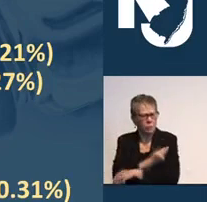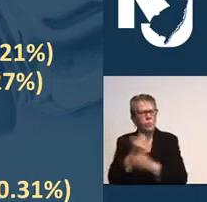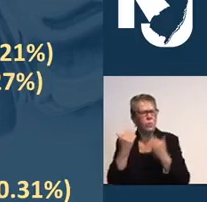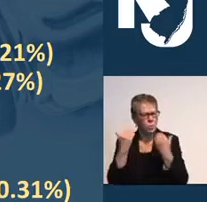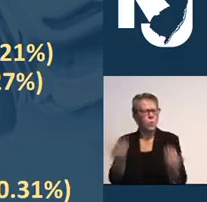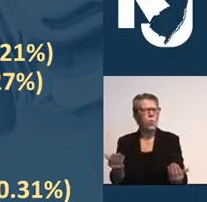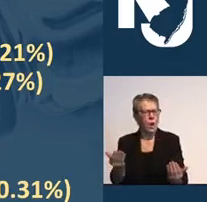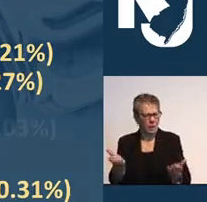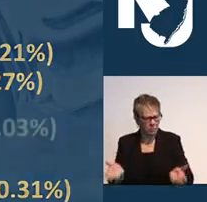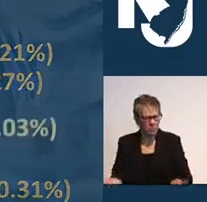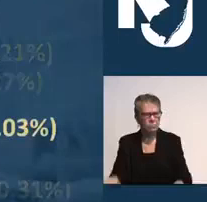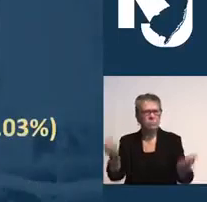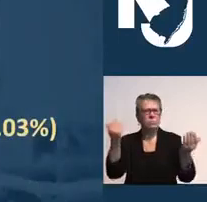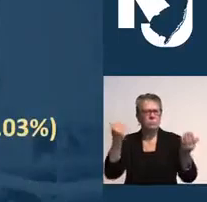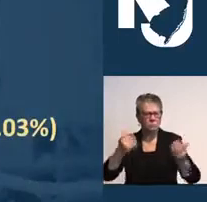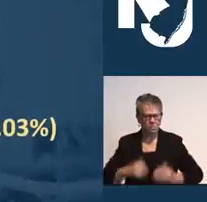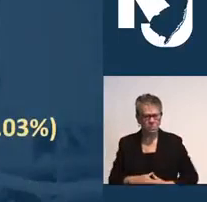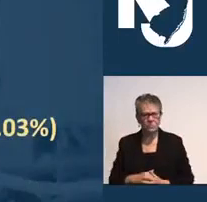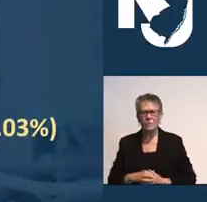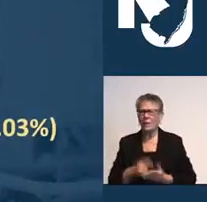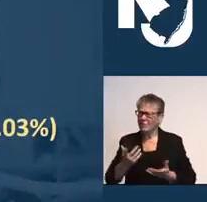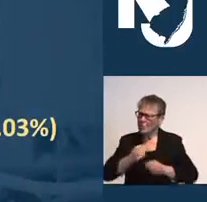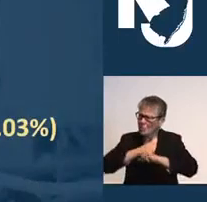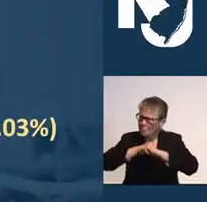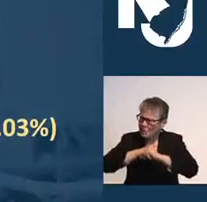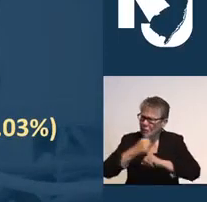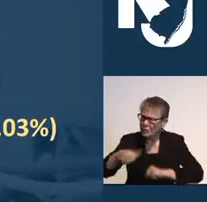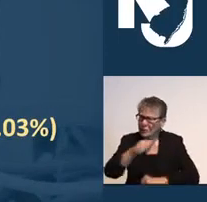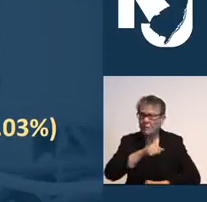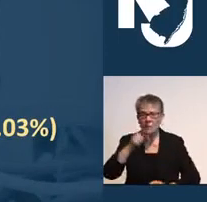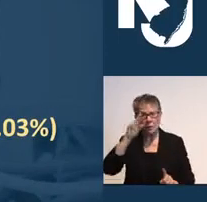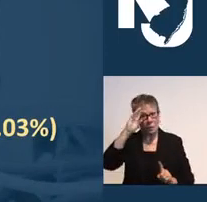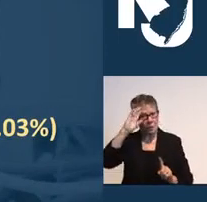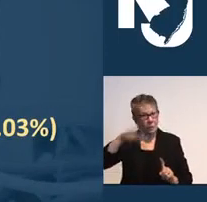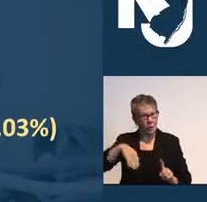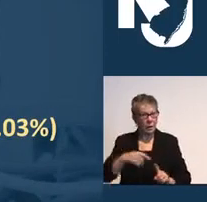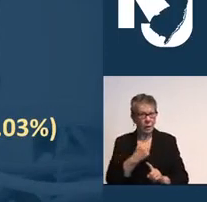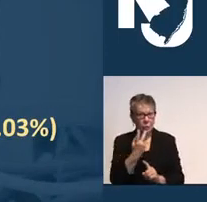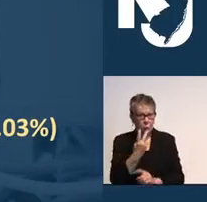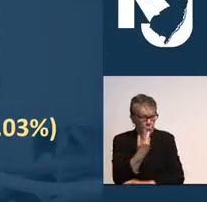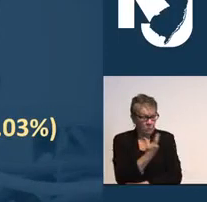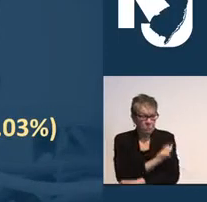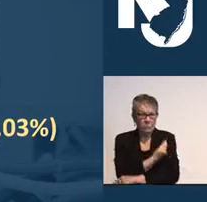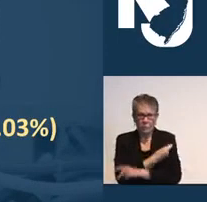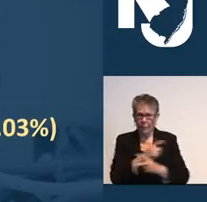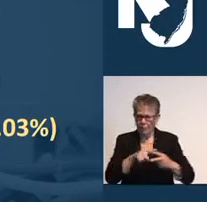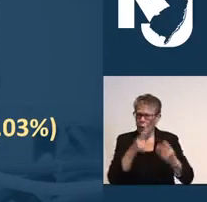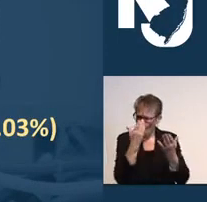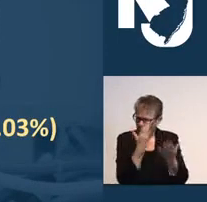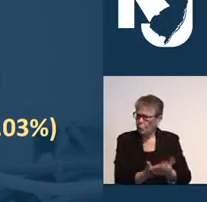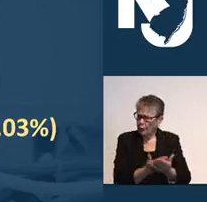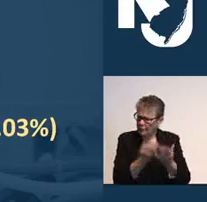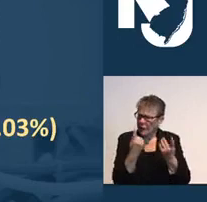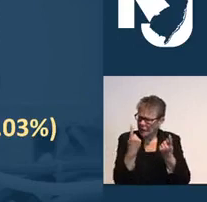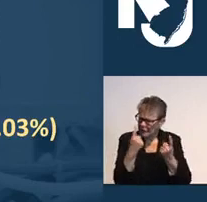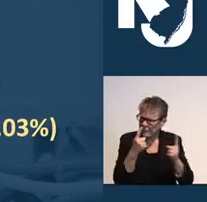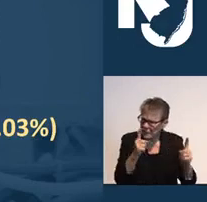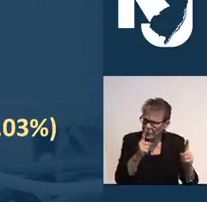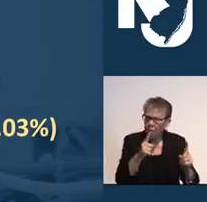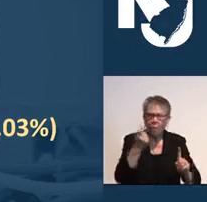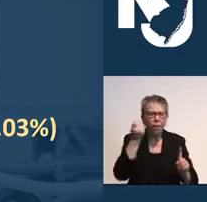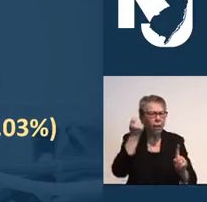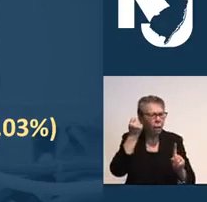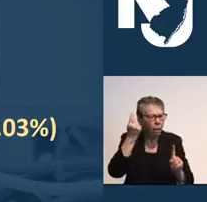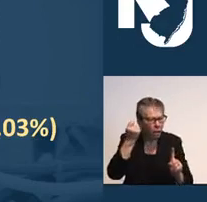protection. The vaccines continue to show, and this is since the beginning of the year, vaccines continue to show